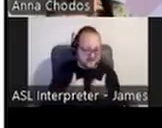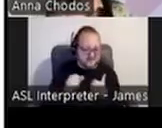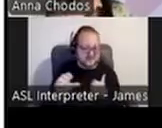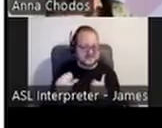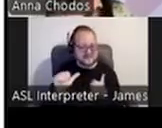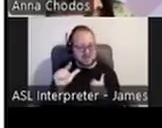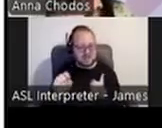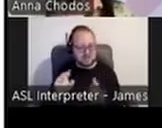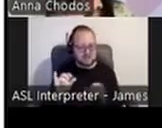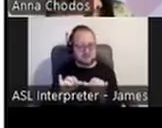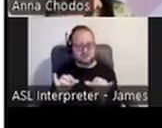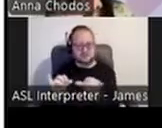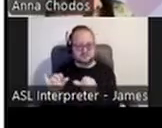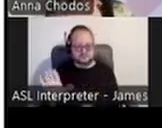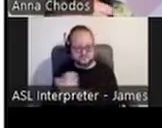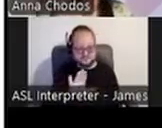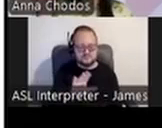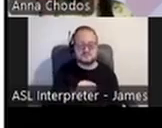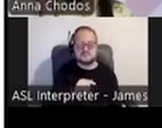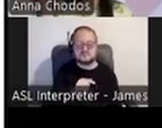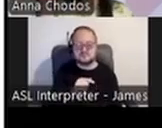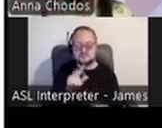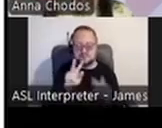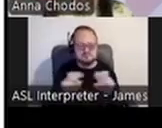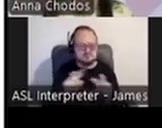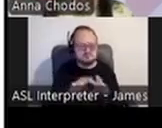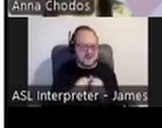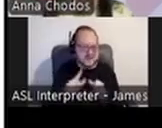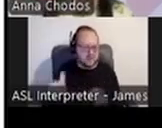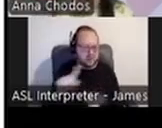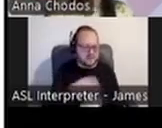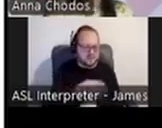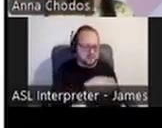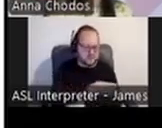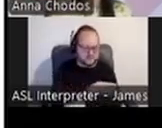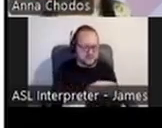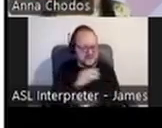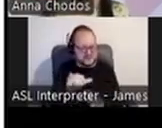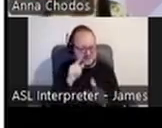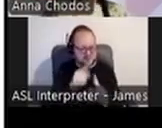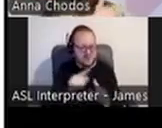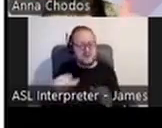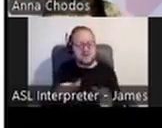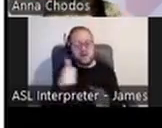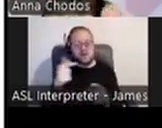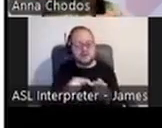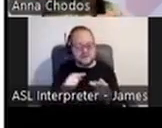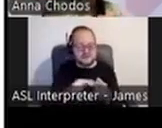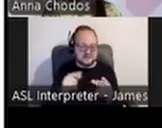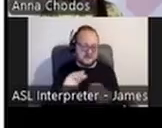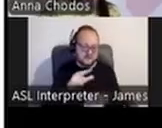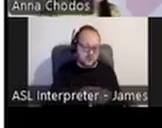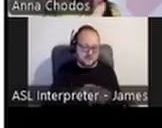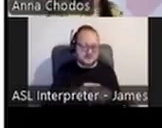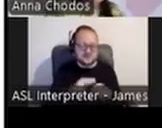how those improve, which is sort of the goal. The other piece, of course, is does the person who's on the receiving end of